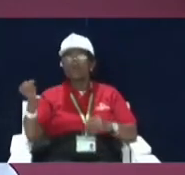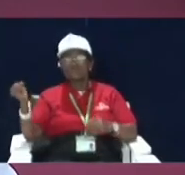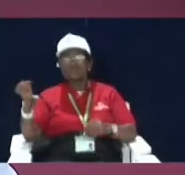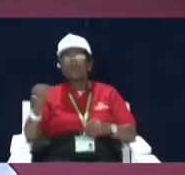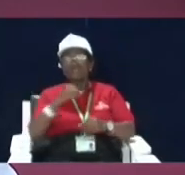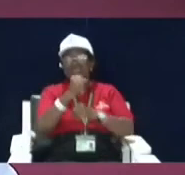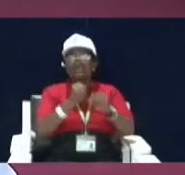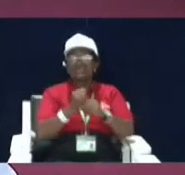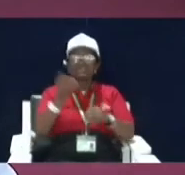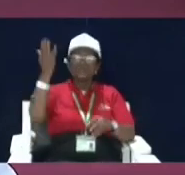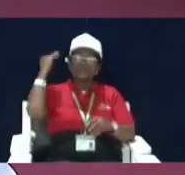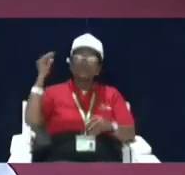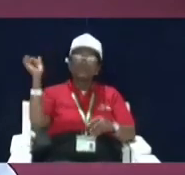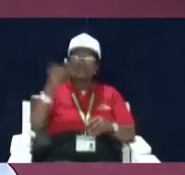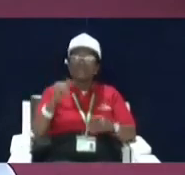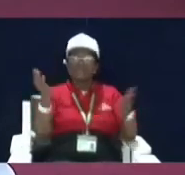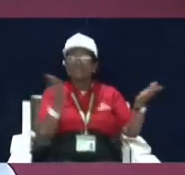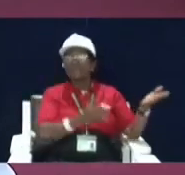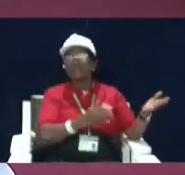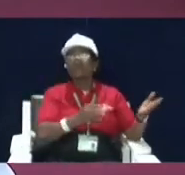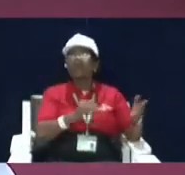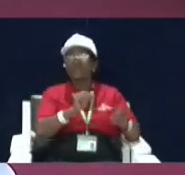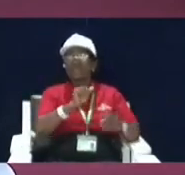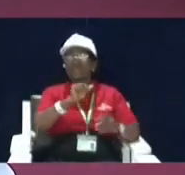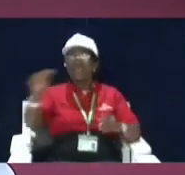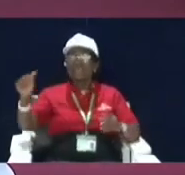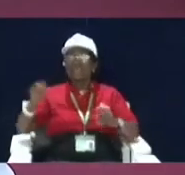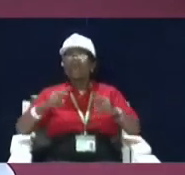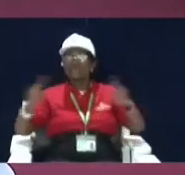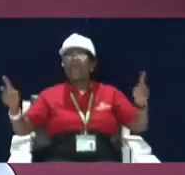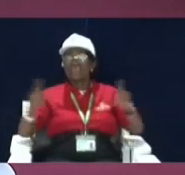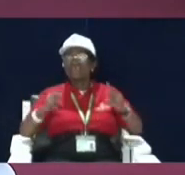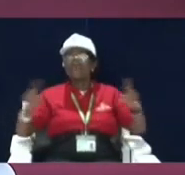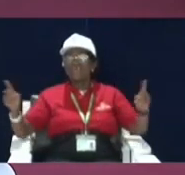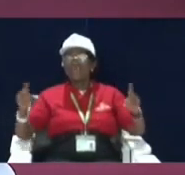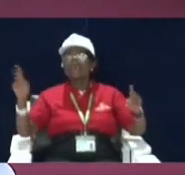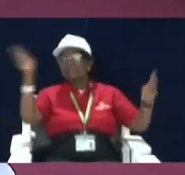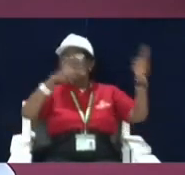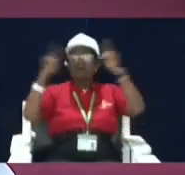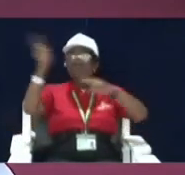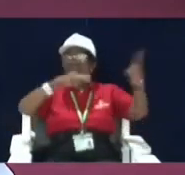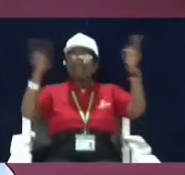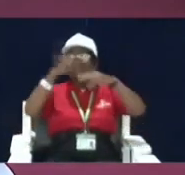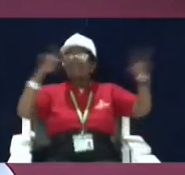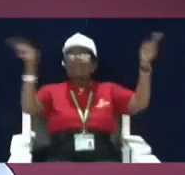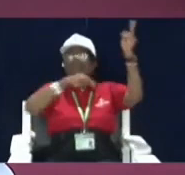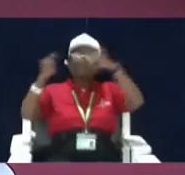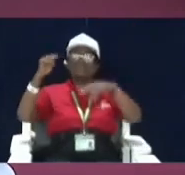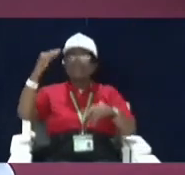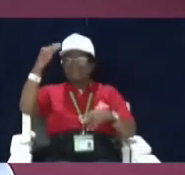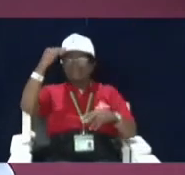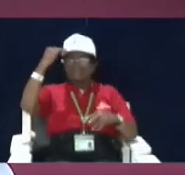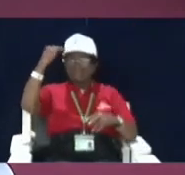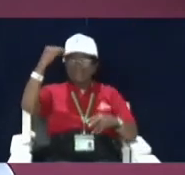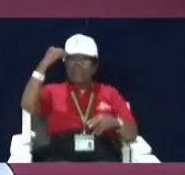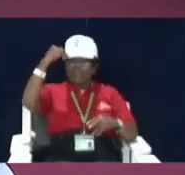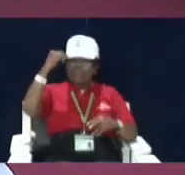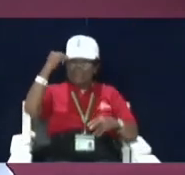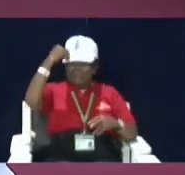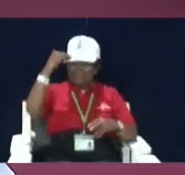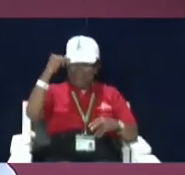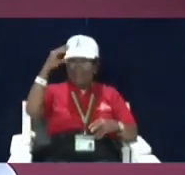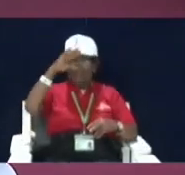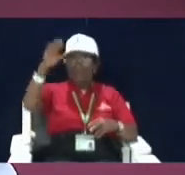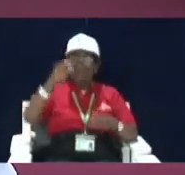a very, very violent madman to the camp.